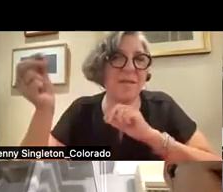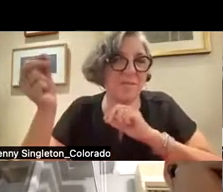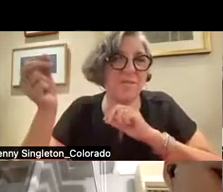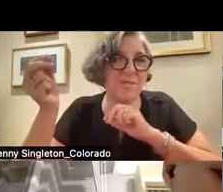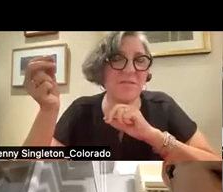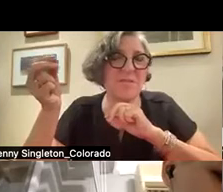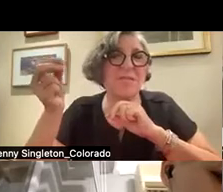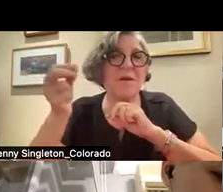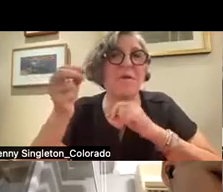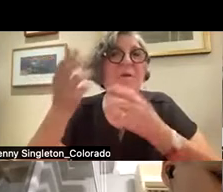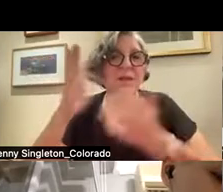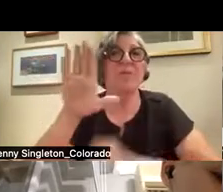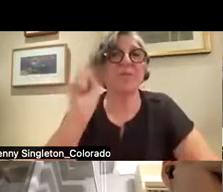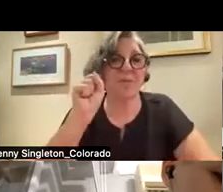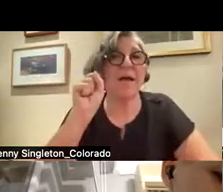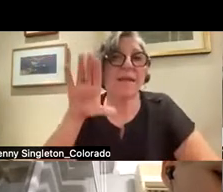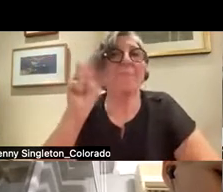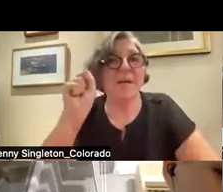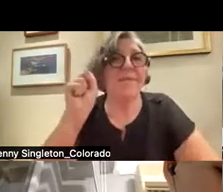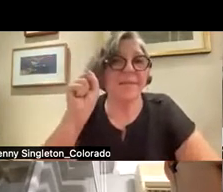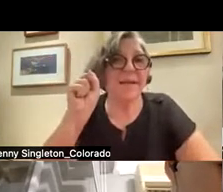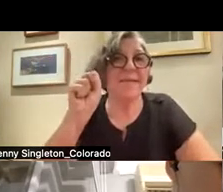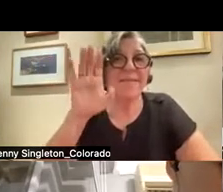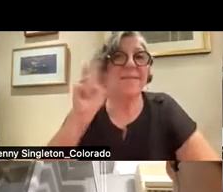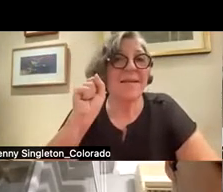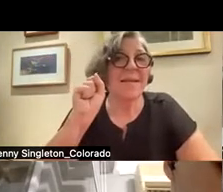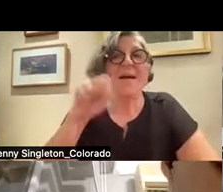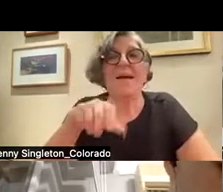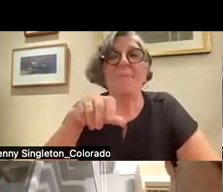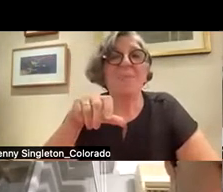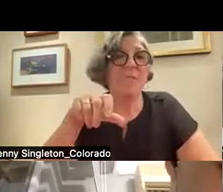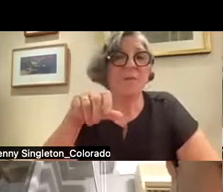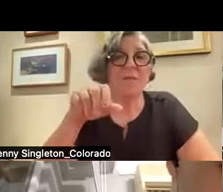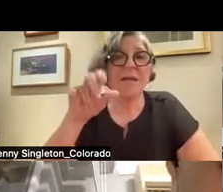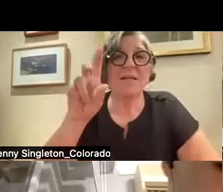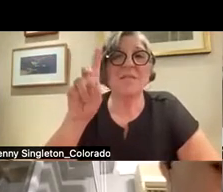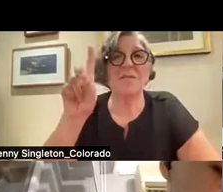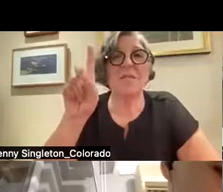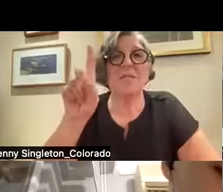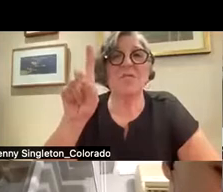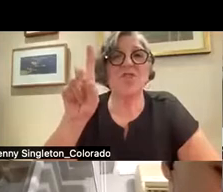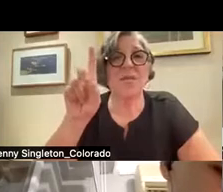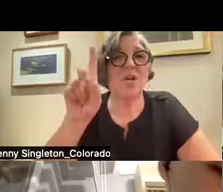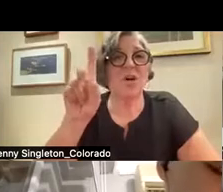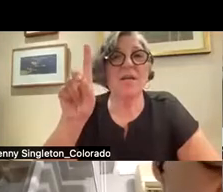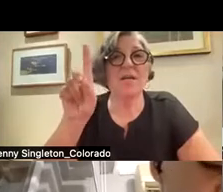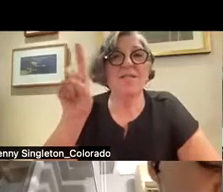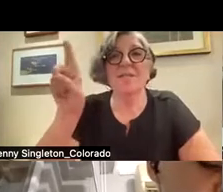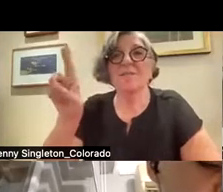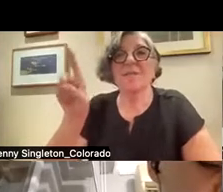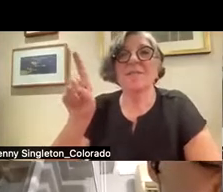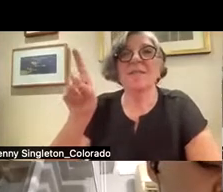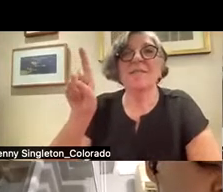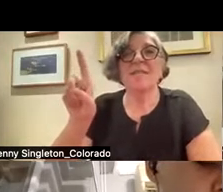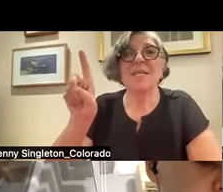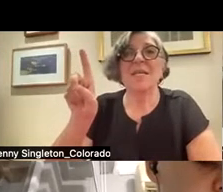in adults. So adults will sign bus like this. They will sign, so D-O-G, dog is, if